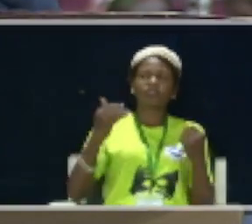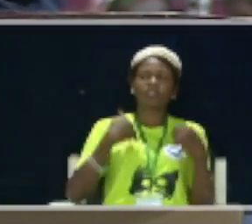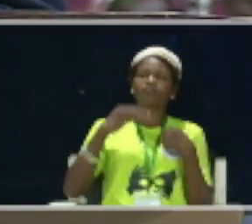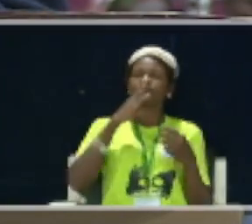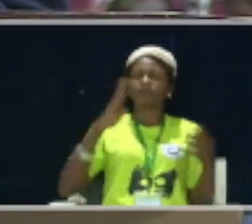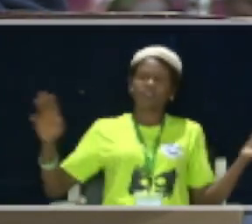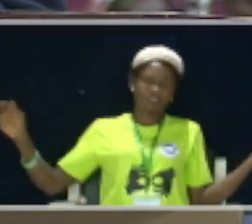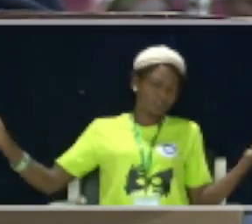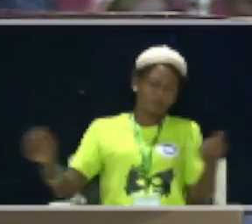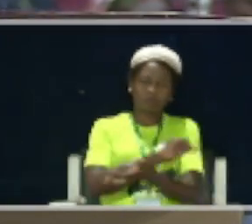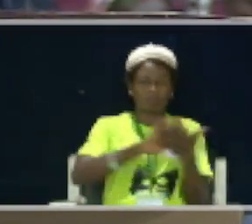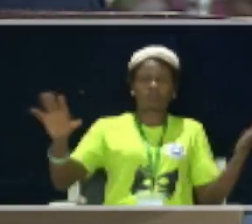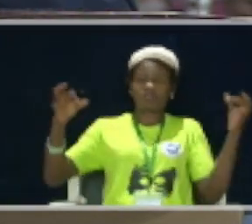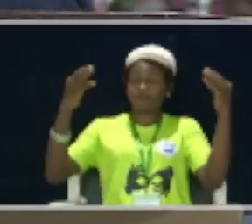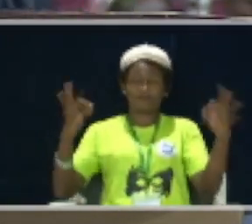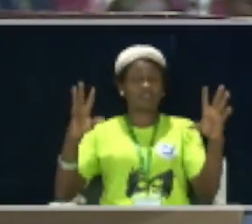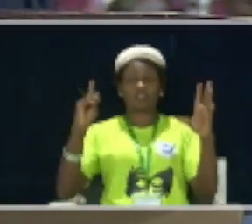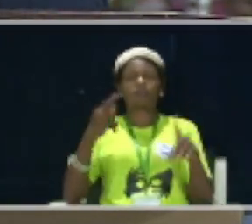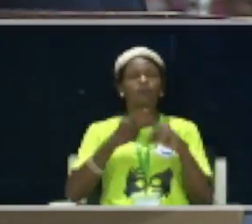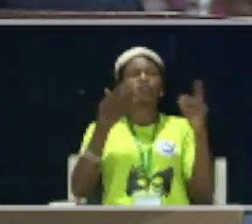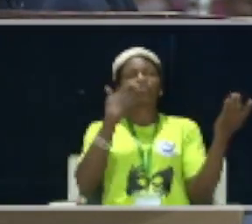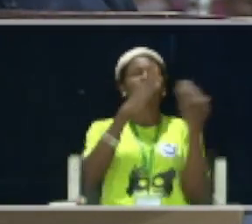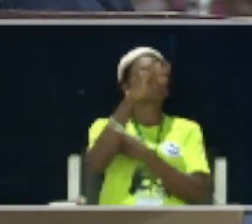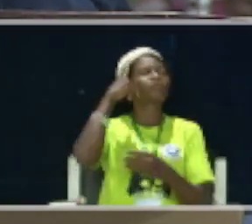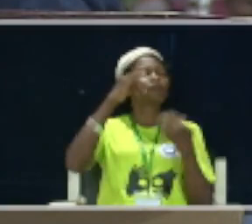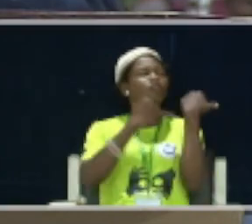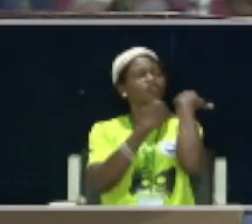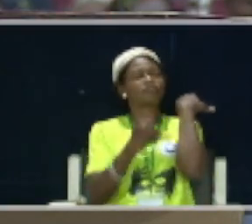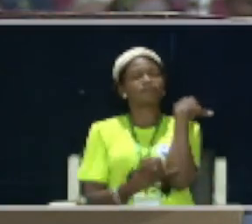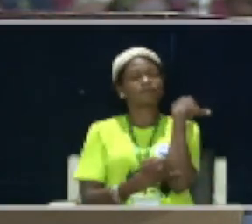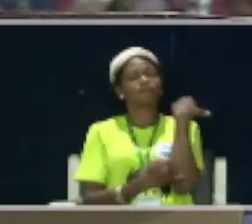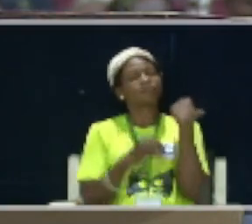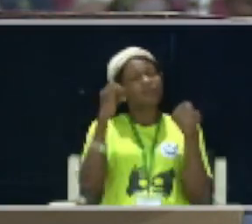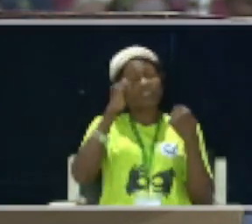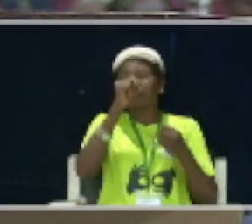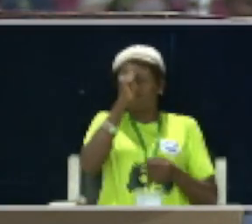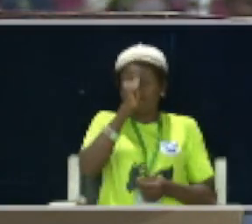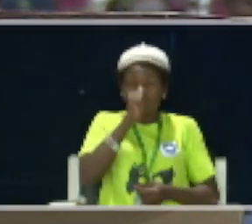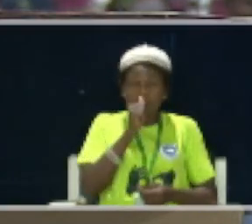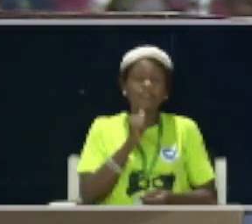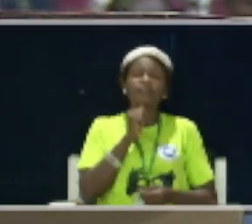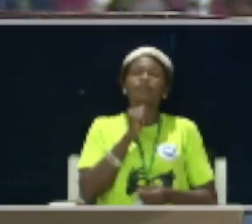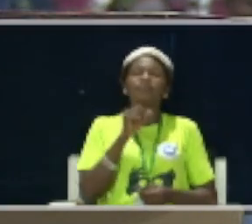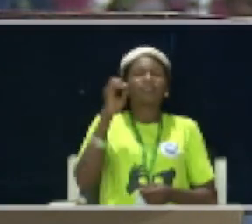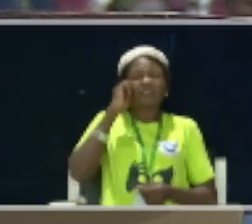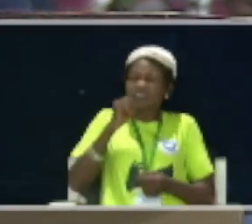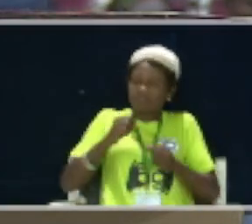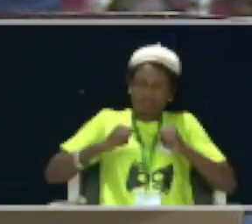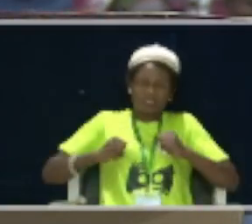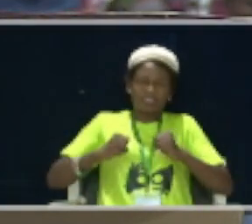been finished. But thank God for Joseph. He endured. He restrained